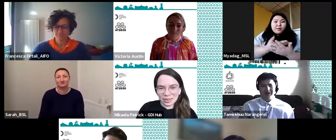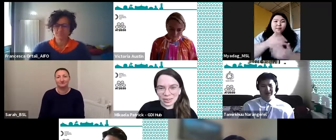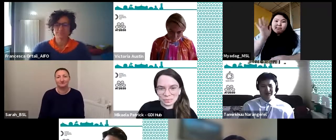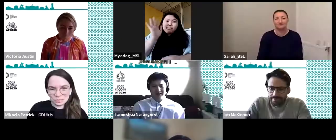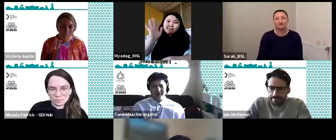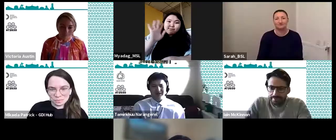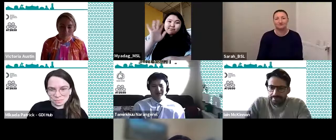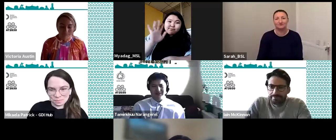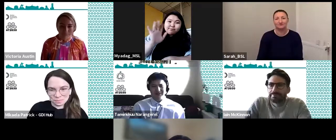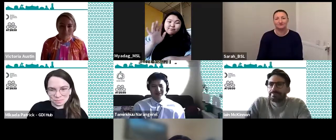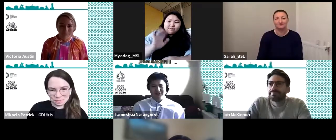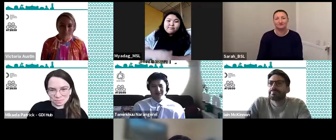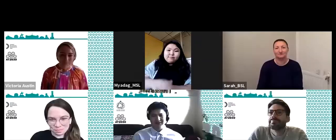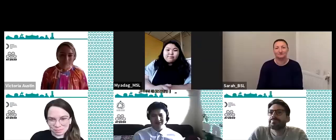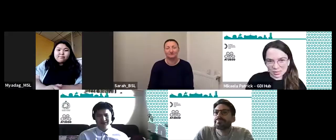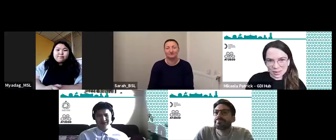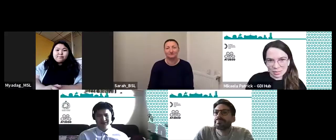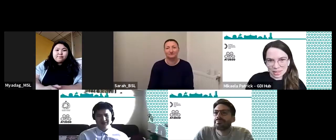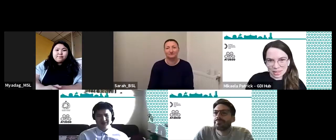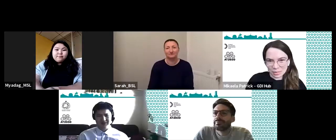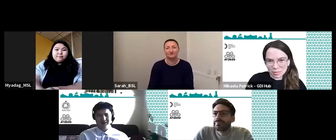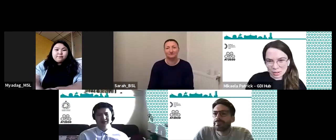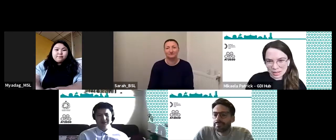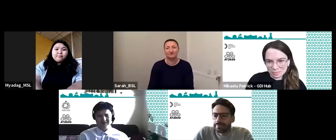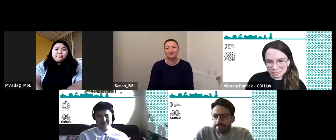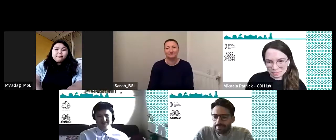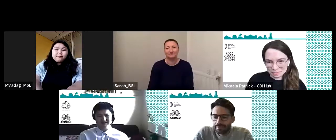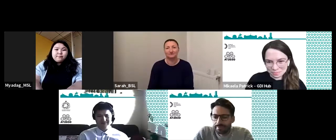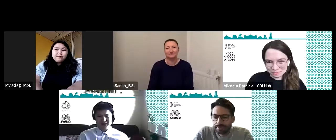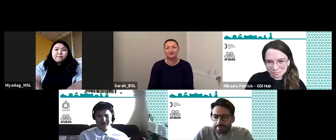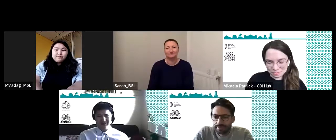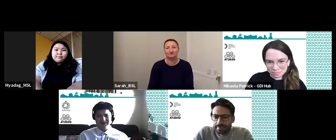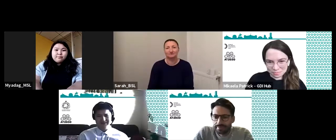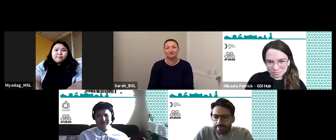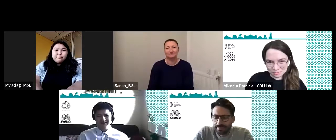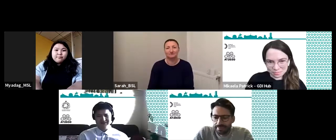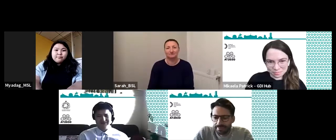close the meeting now. Okay. Great work, everybody. Thank you.